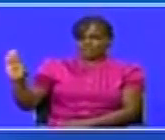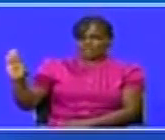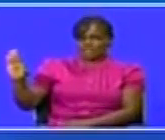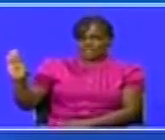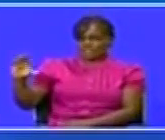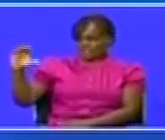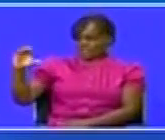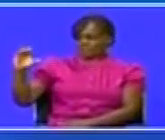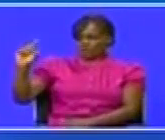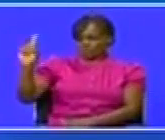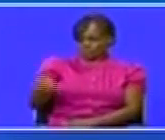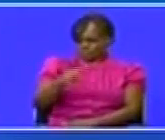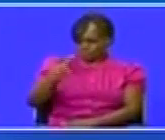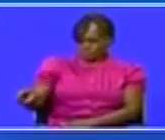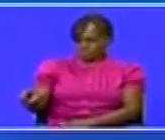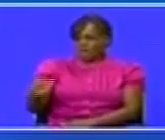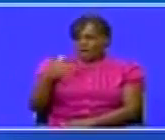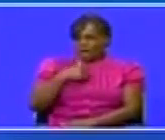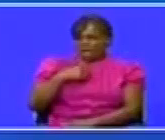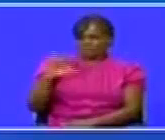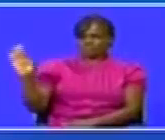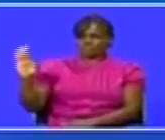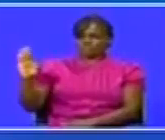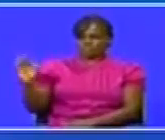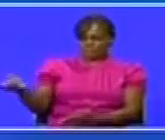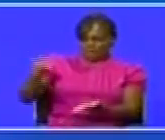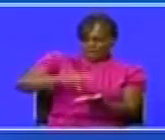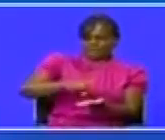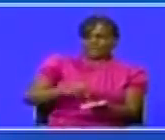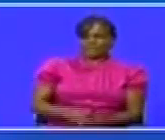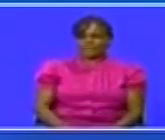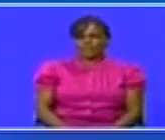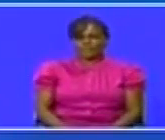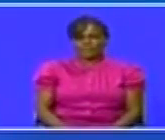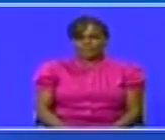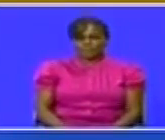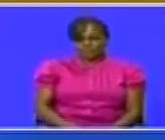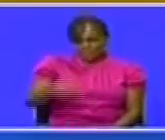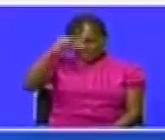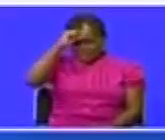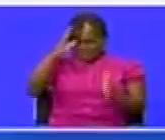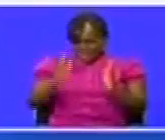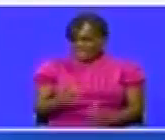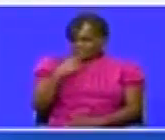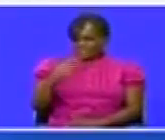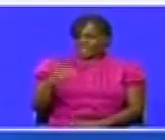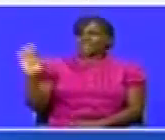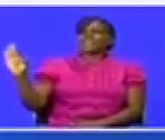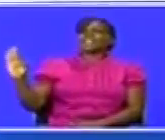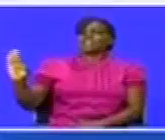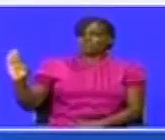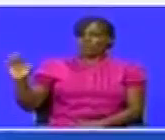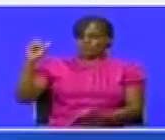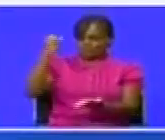been cancelled, and in its place, the name Ferdinand has been added. The Kiambu governor claims that Clifford Ndungu